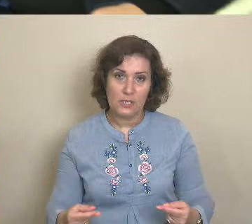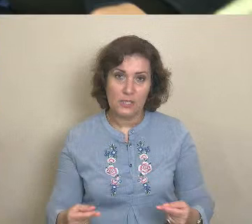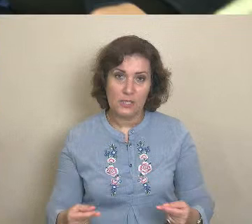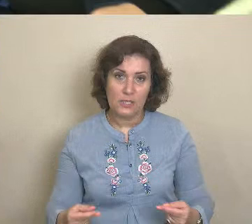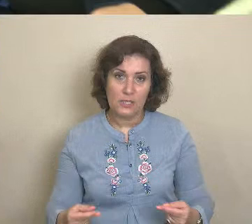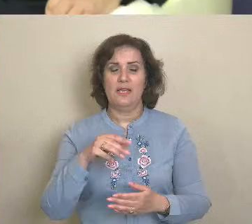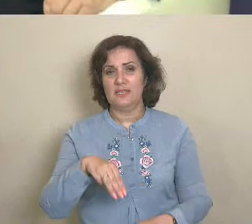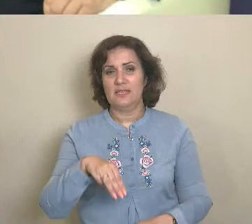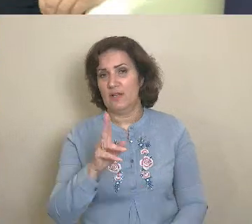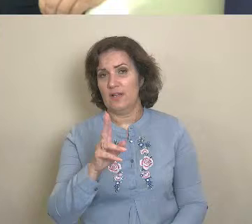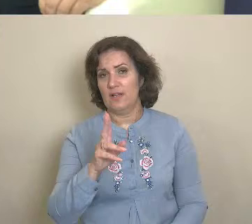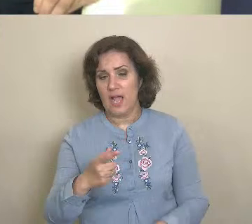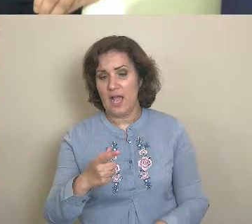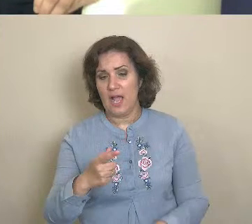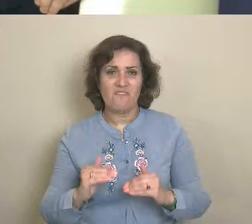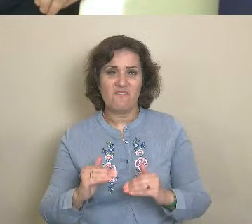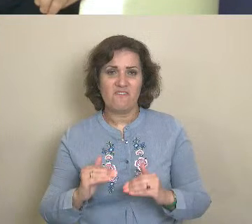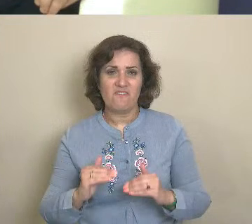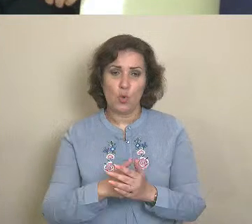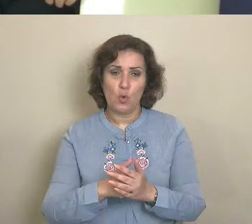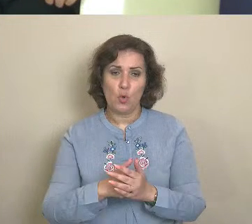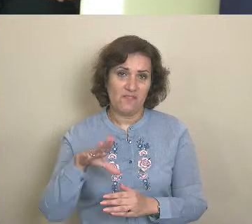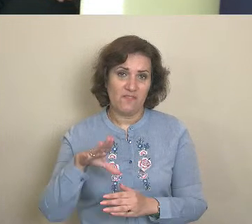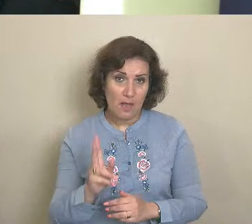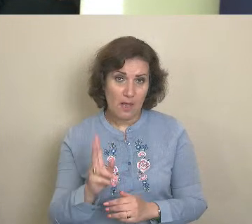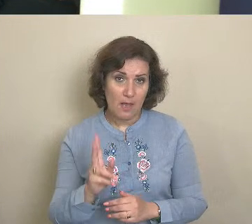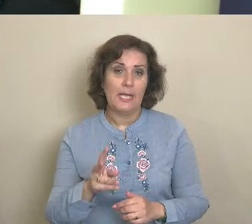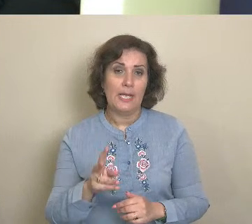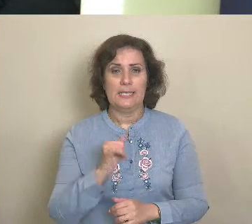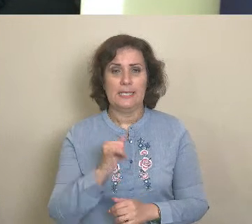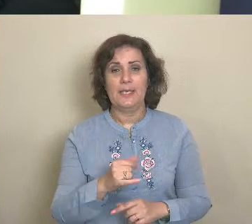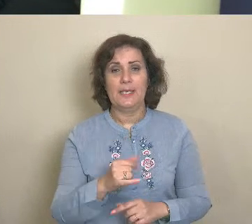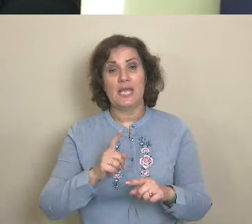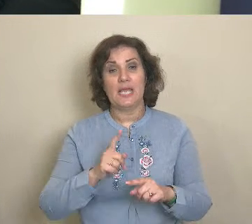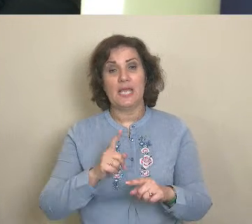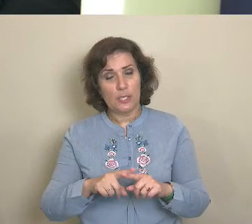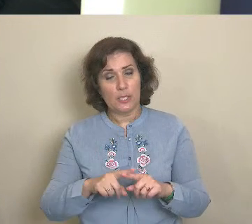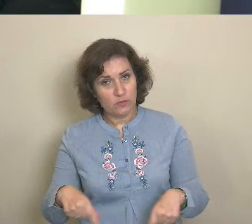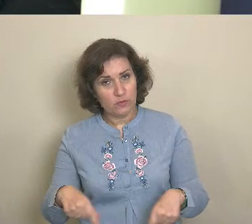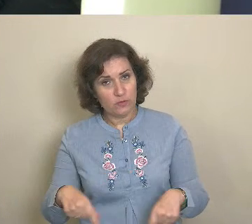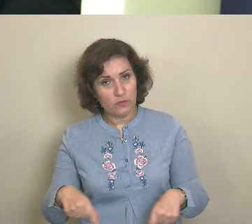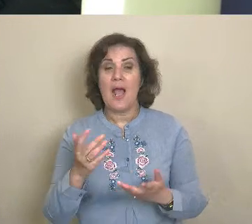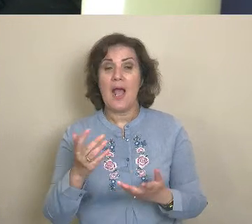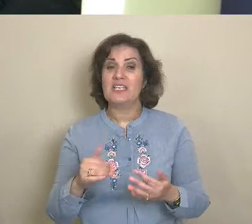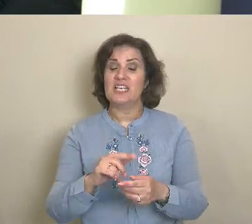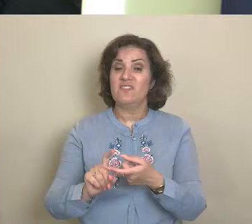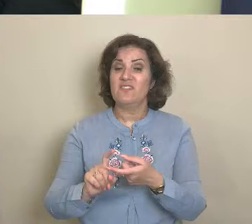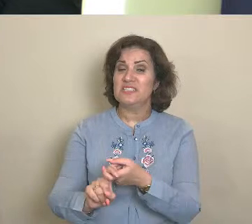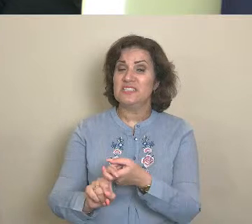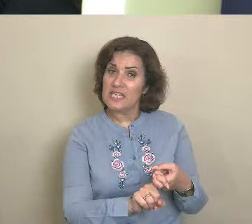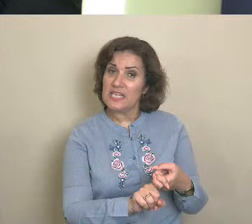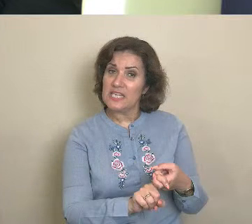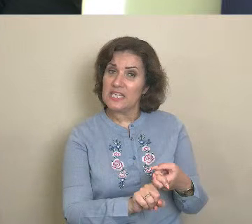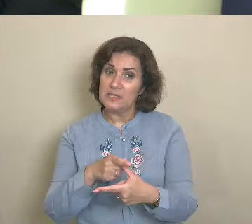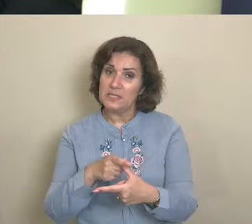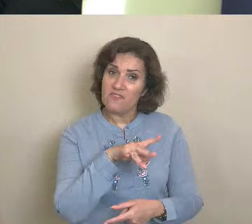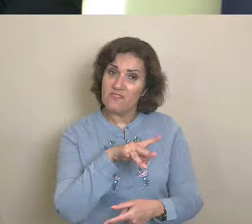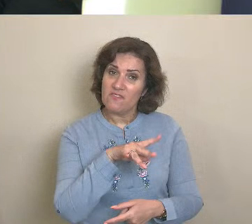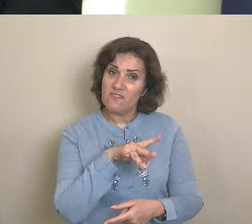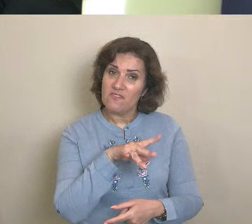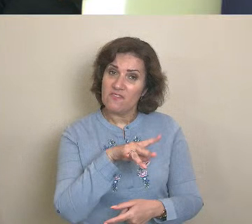kind of superior with respect to others. There are TECs